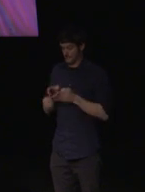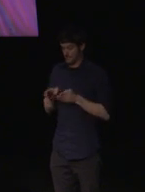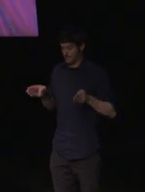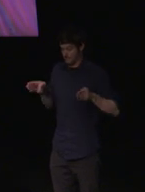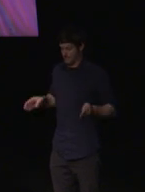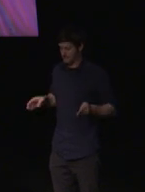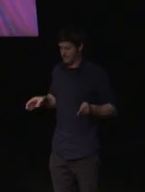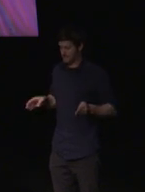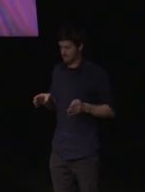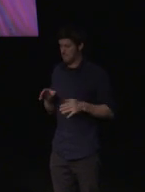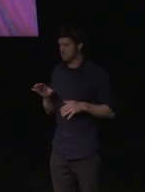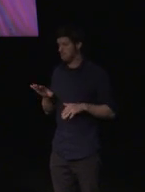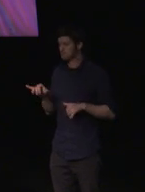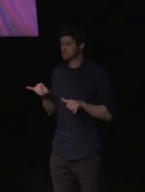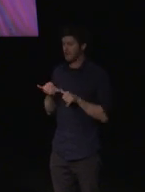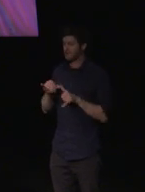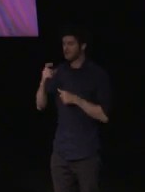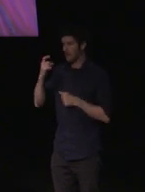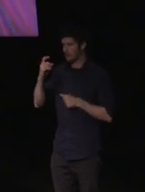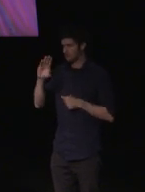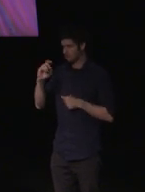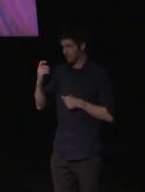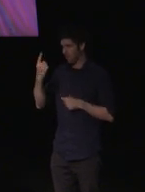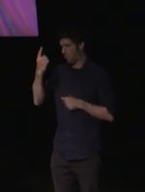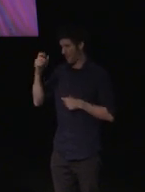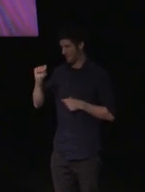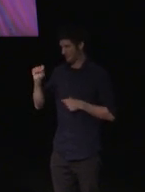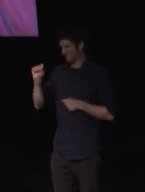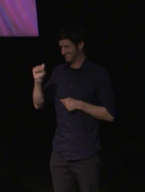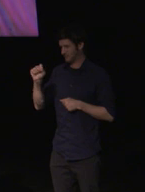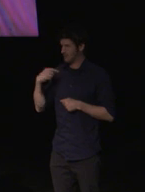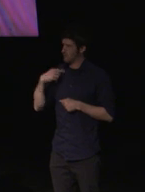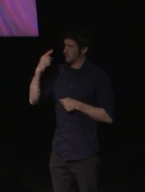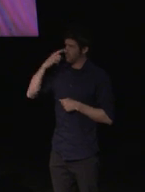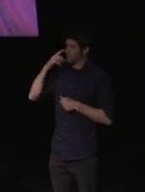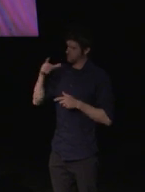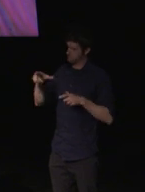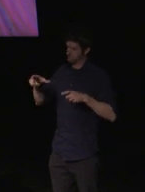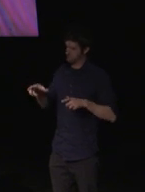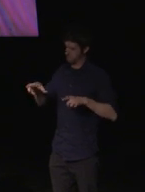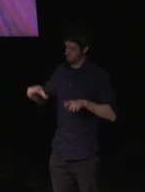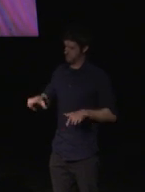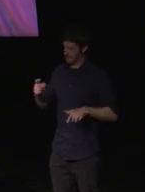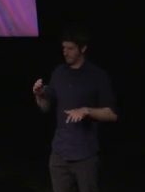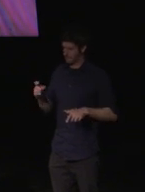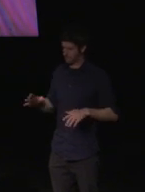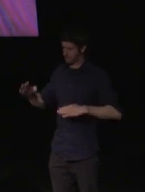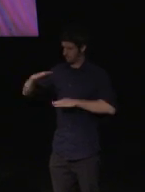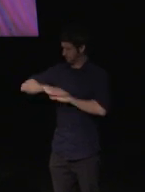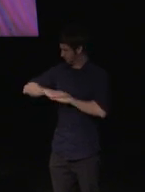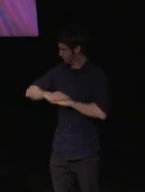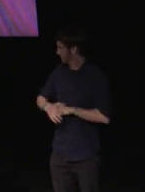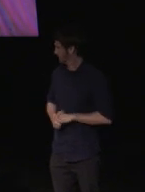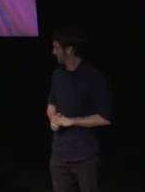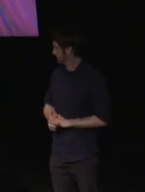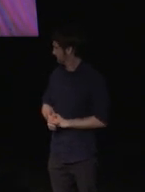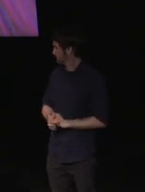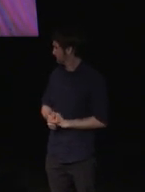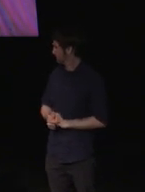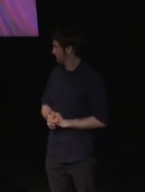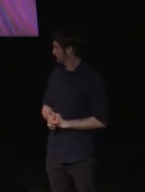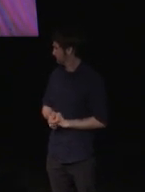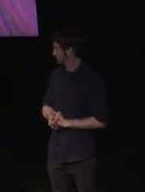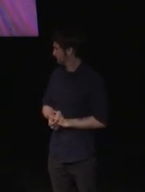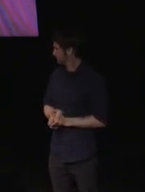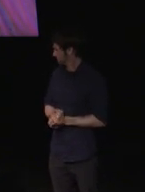that's how they kind of thought about it. They thought about it kind of with your Xbox One S. But after visiting Craig,